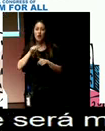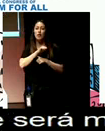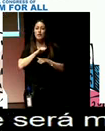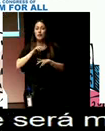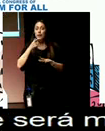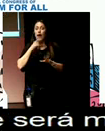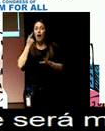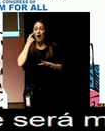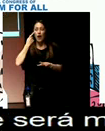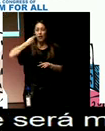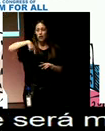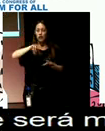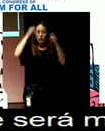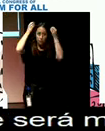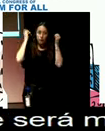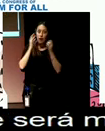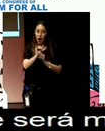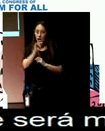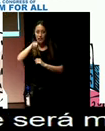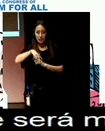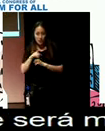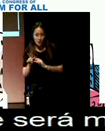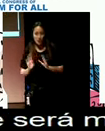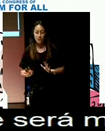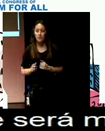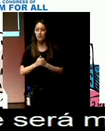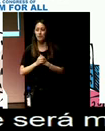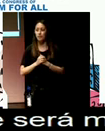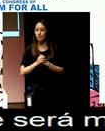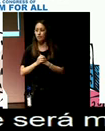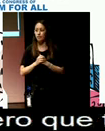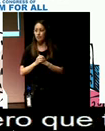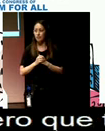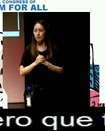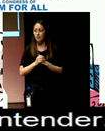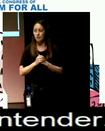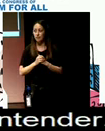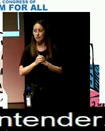you all have your headphones in order to understand me.